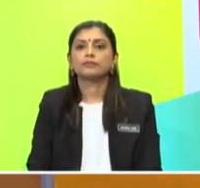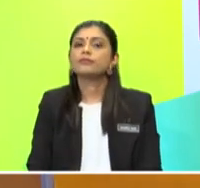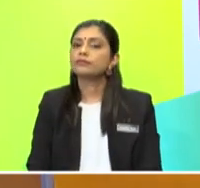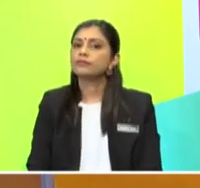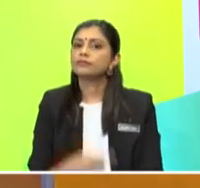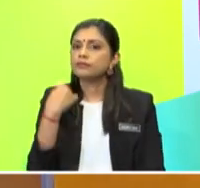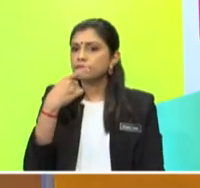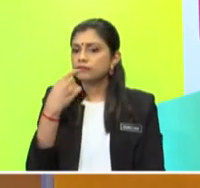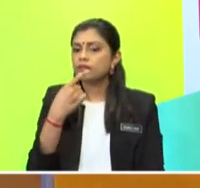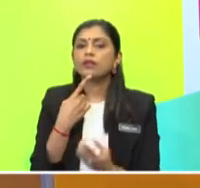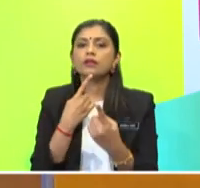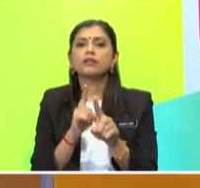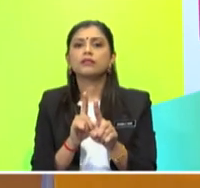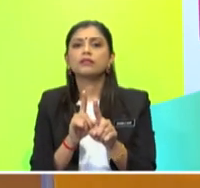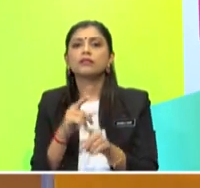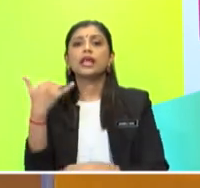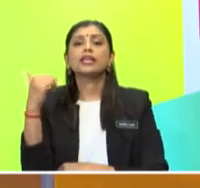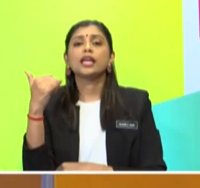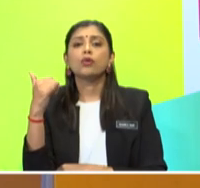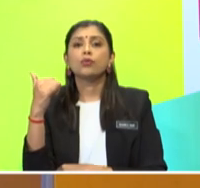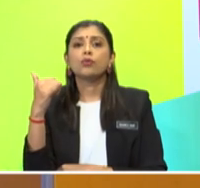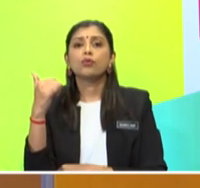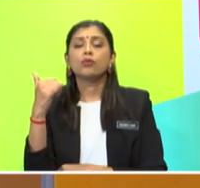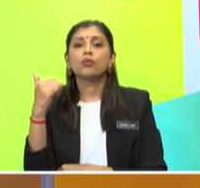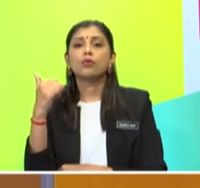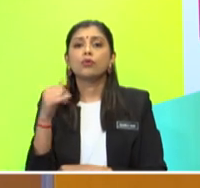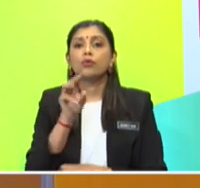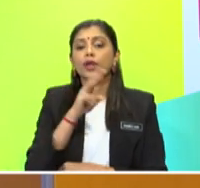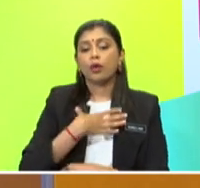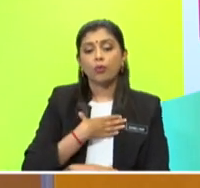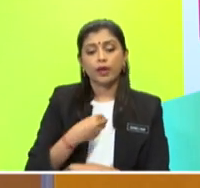can answer me, what does yellow color represent? Anyone?